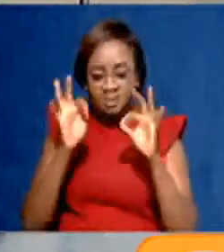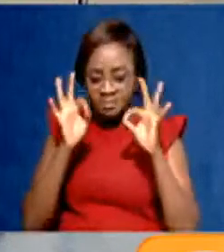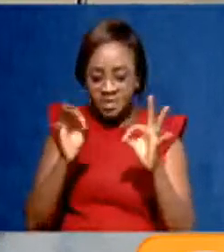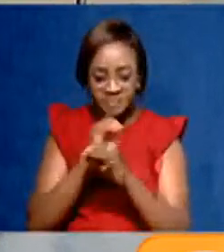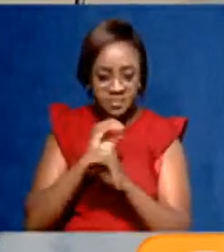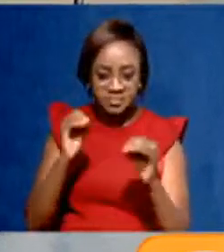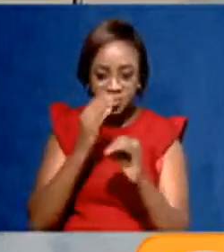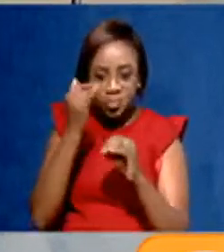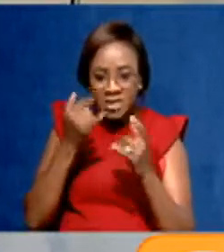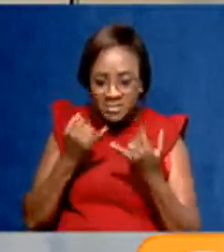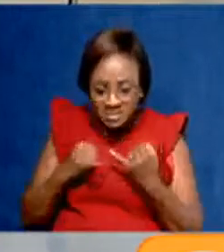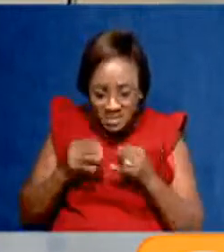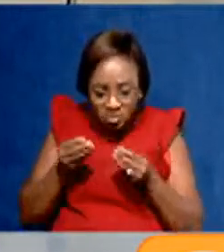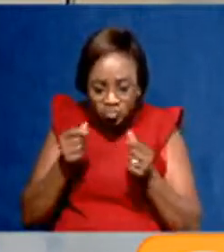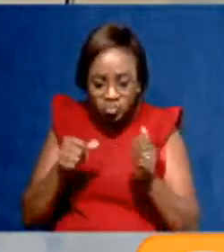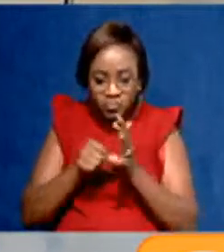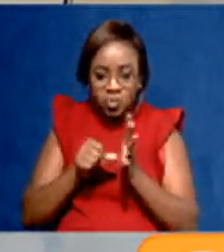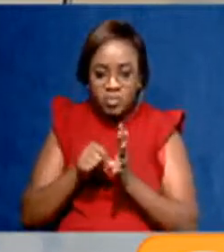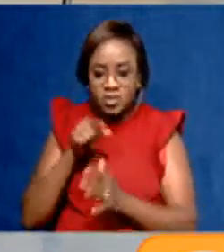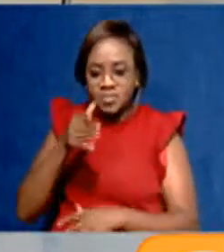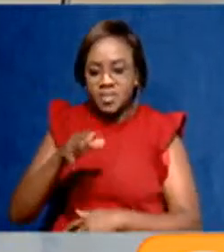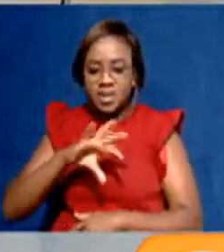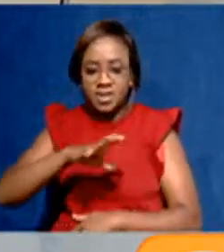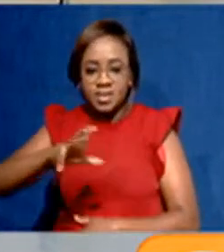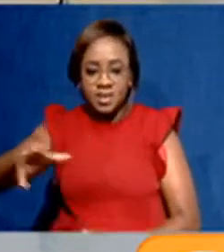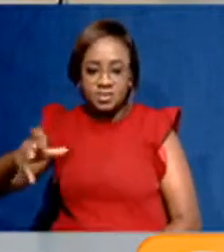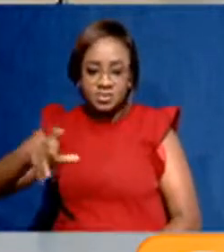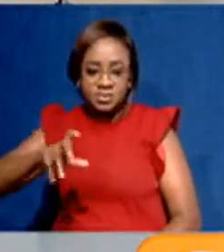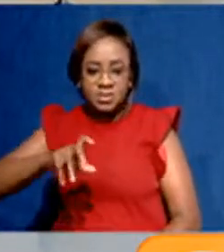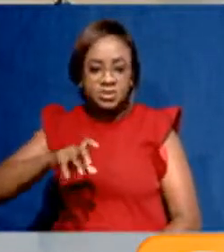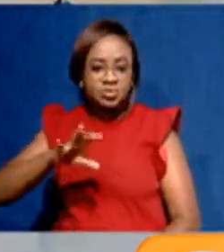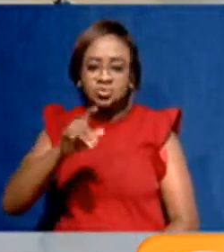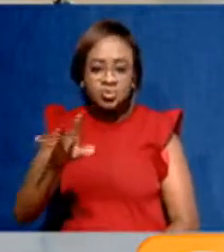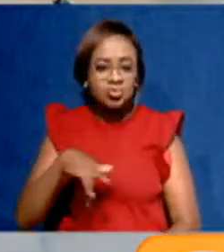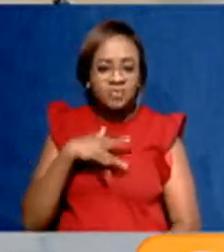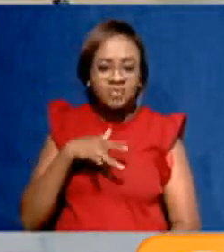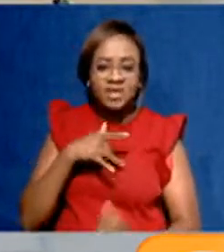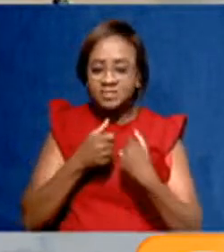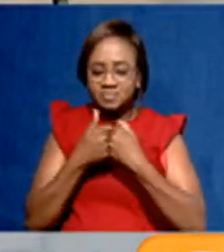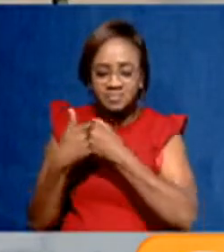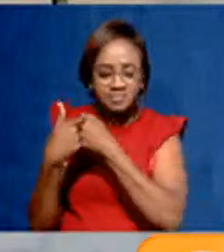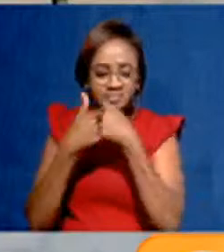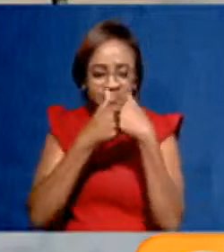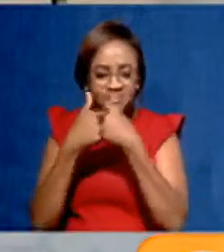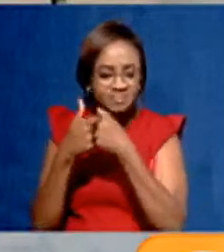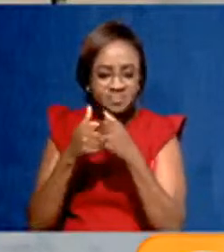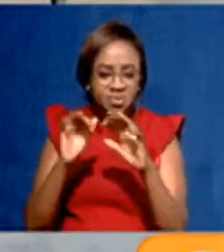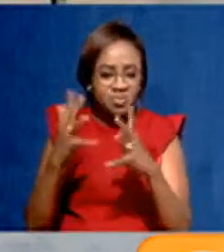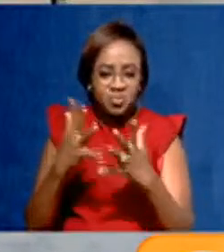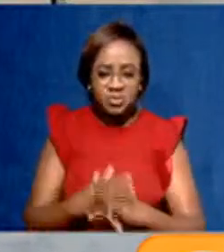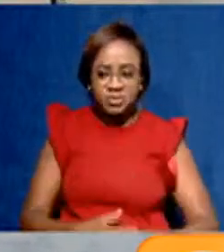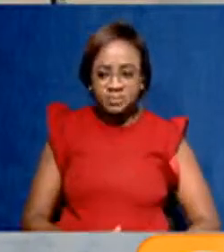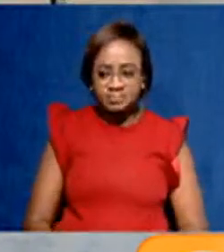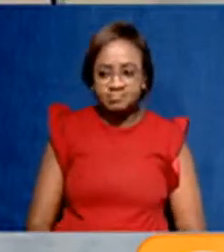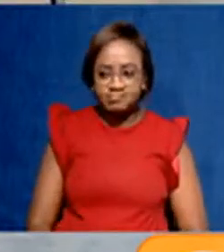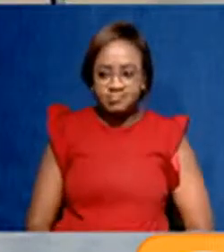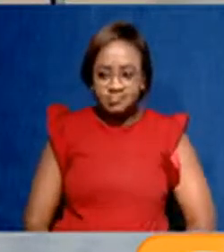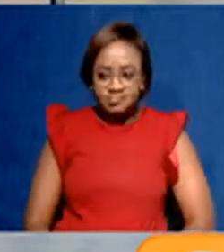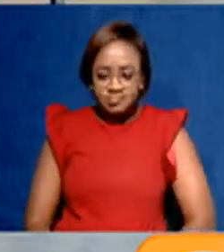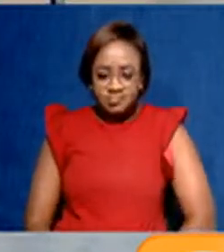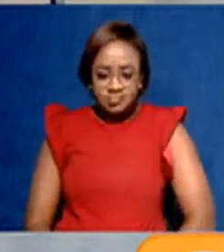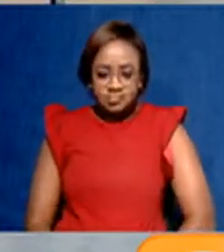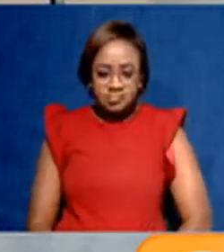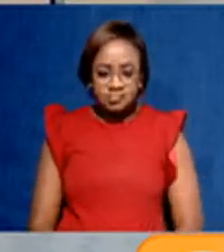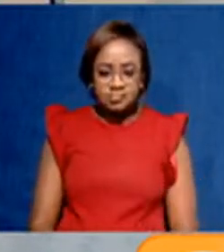problem within the county, but since you've taken office, what would you say have been challenges in bringing some reforms to the